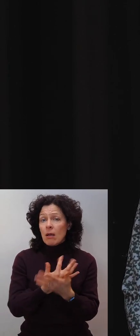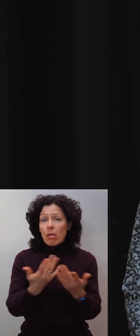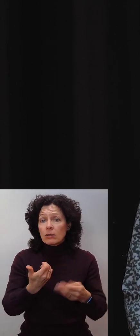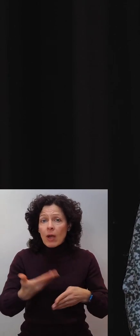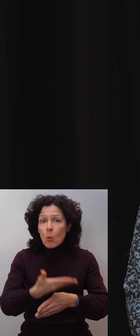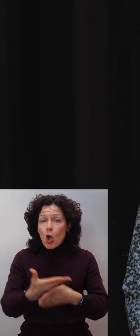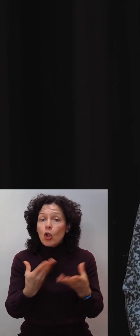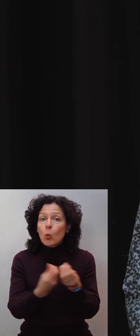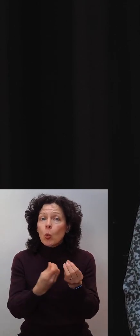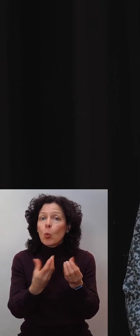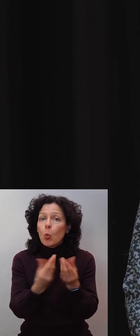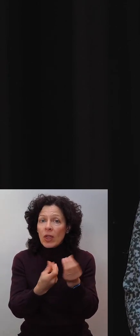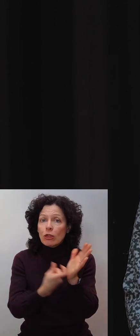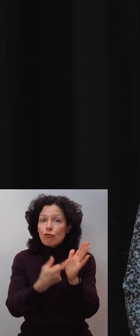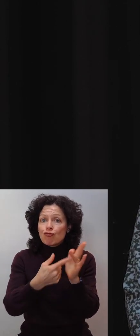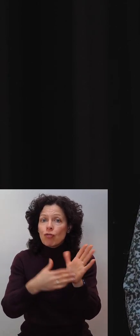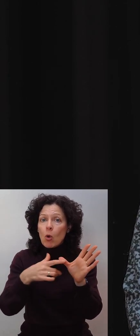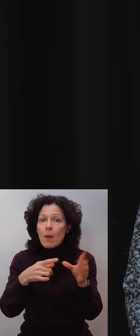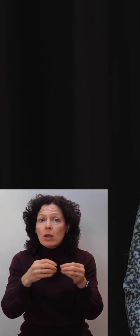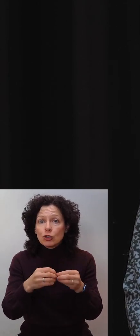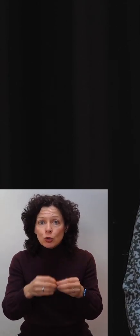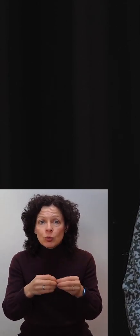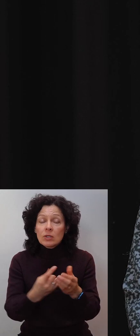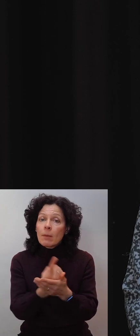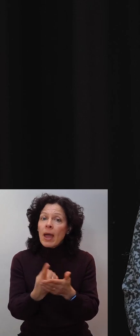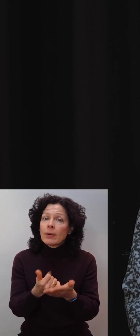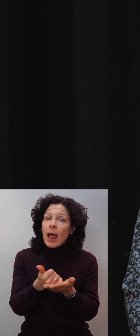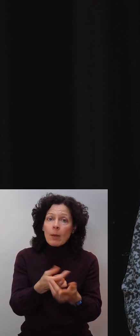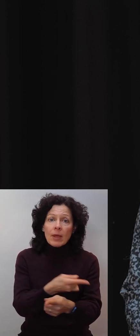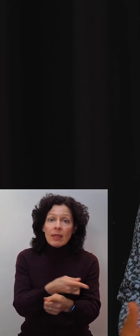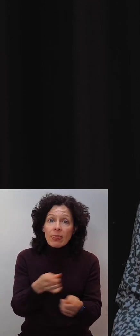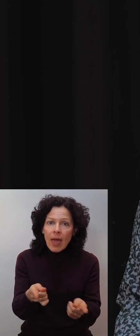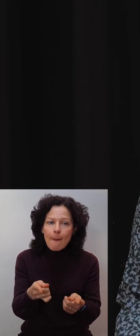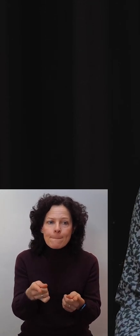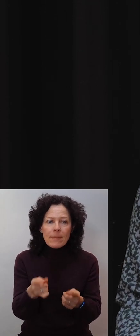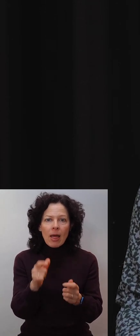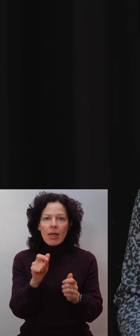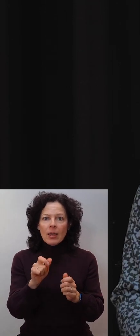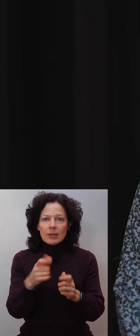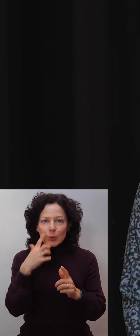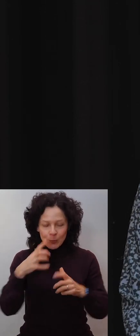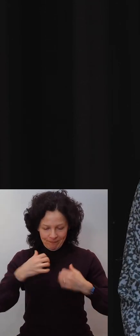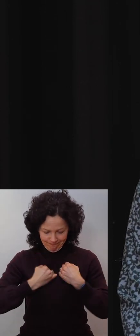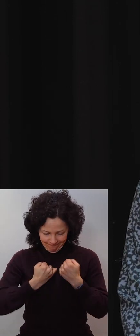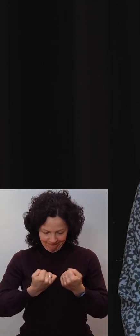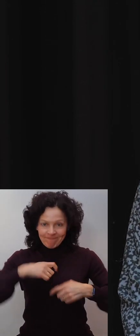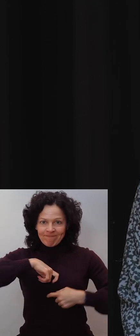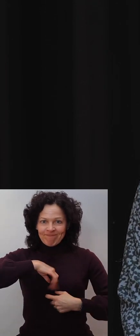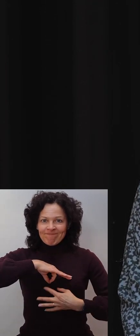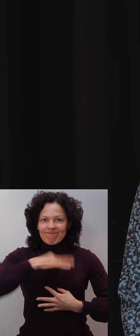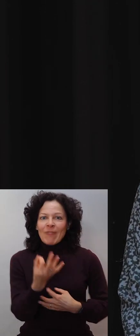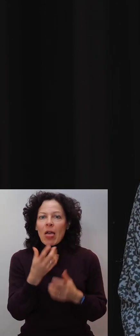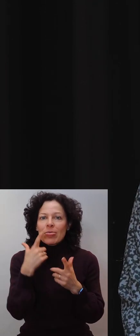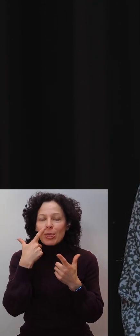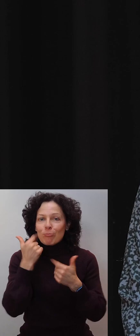been doing with our Roma students is about helping them to unlock that pride in their